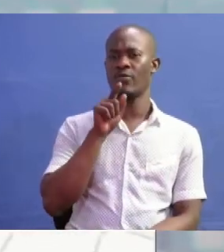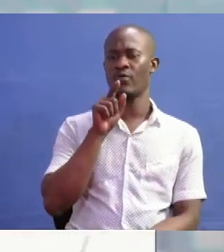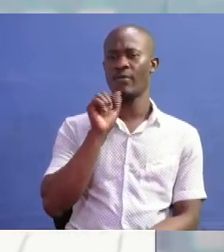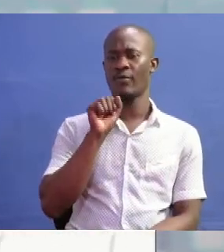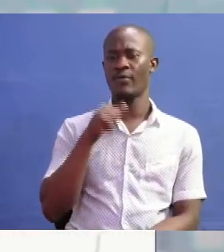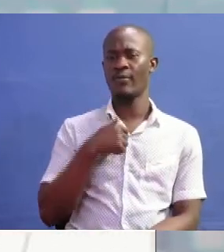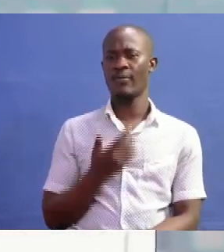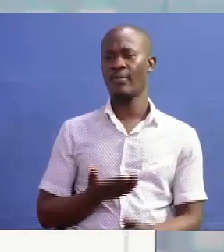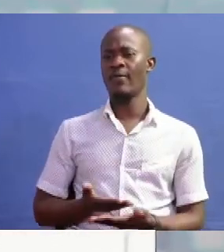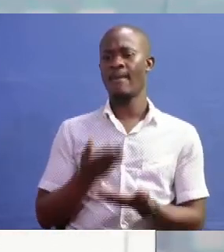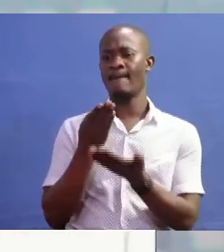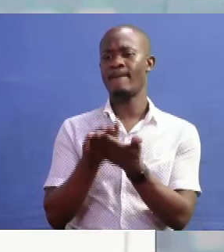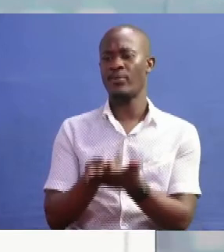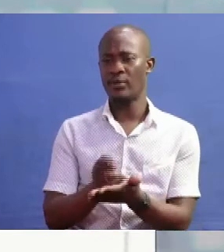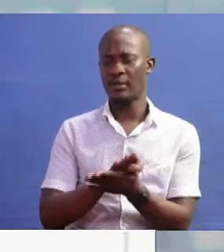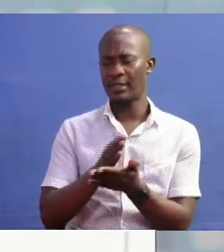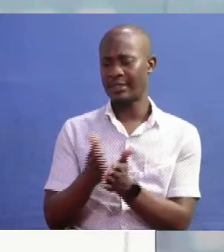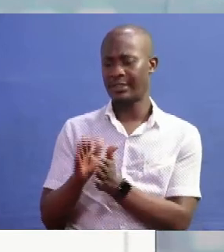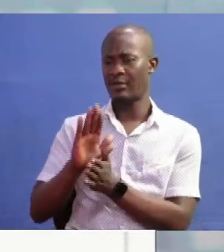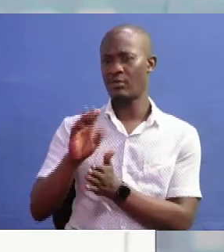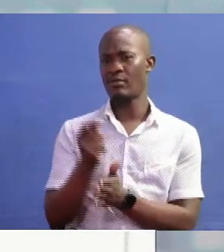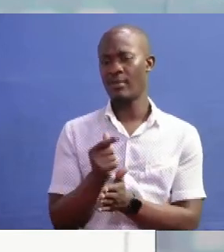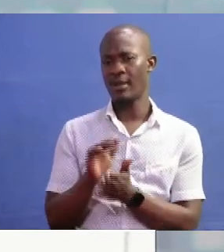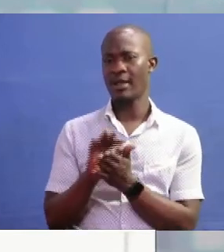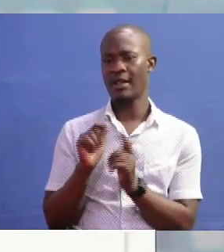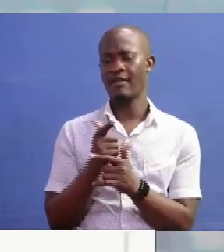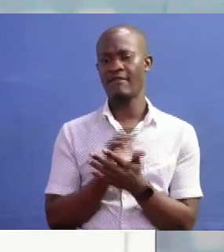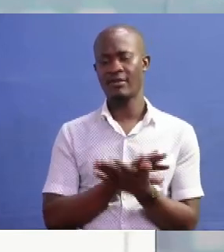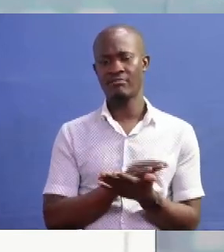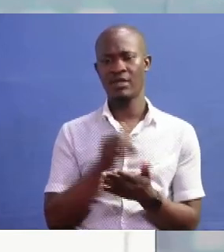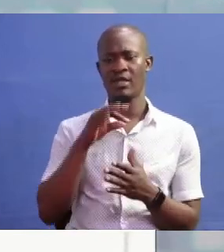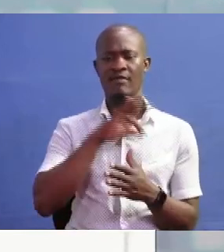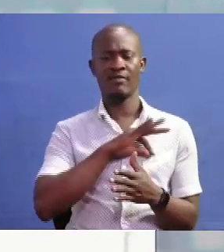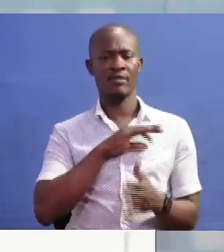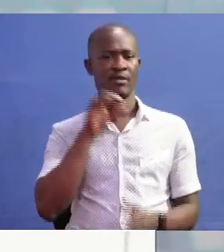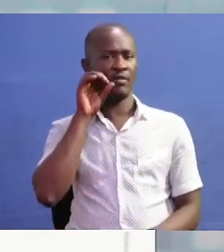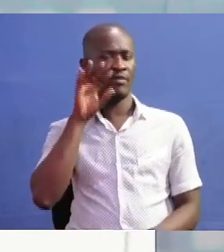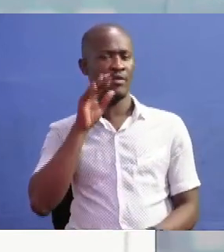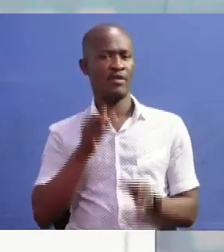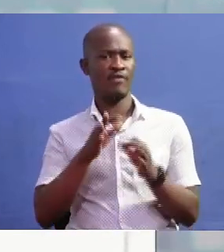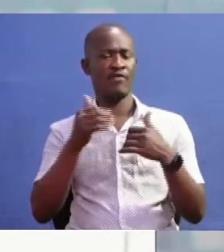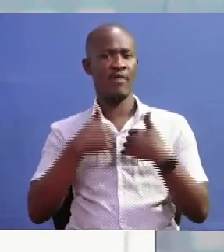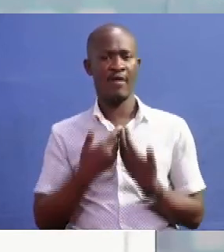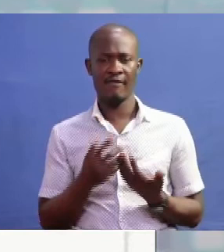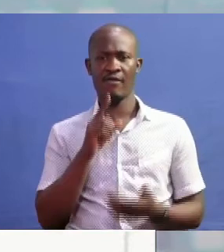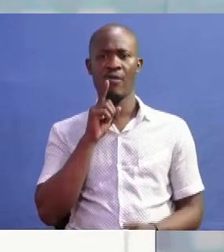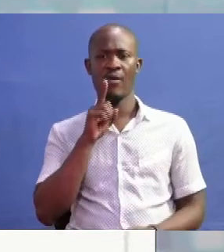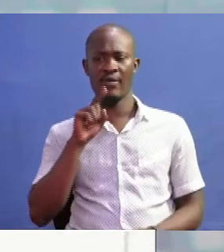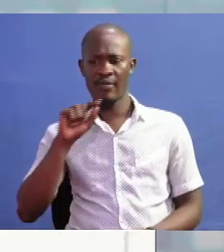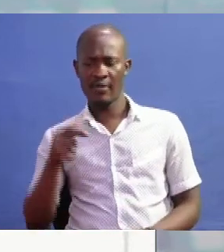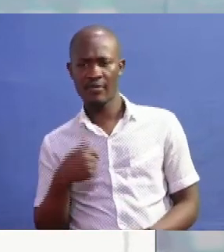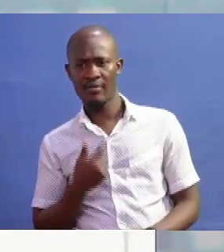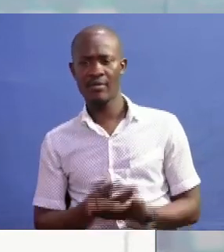you can put aside your money in different investment options. But this means if you have 100,000, you can